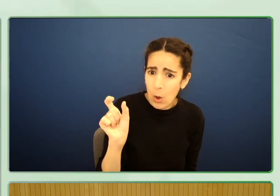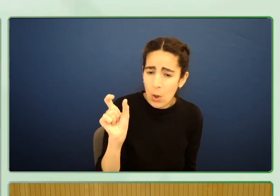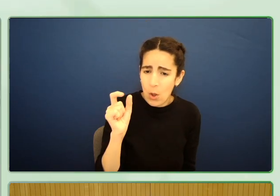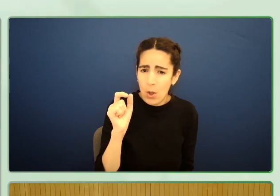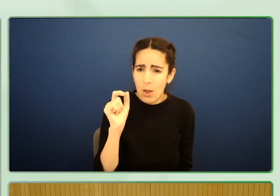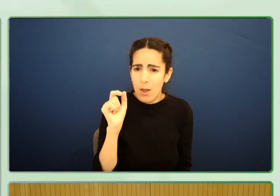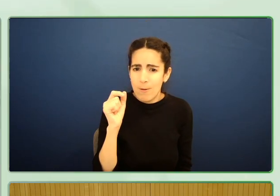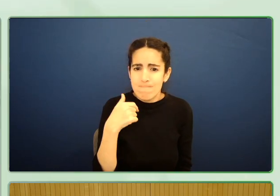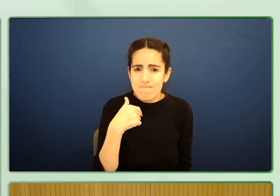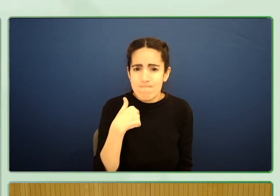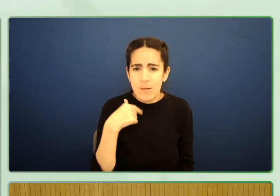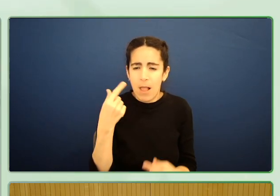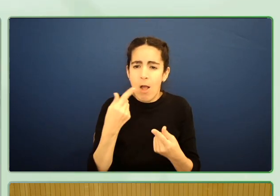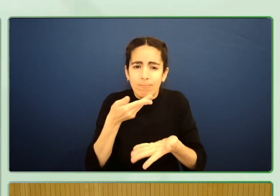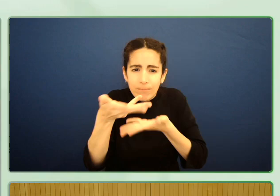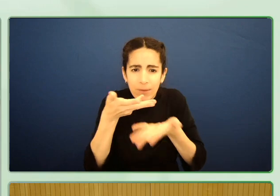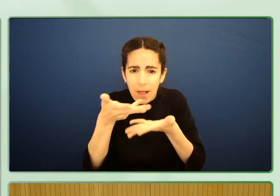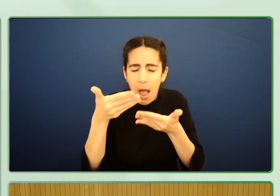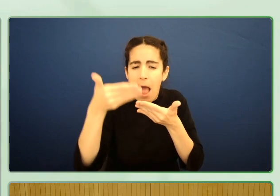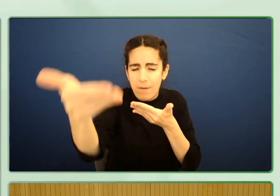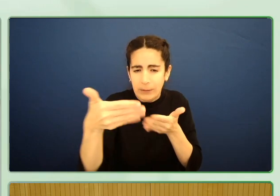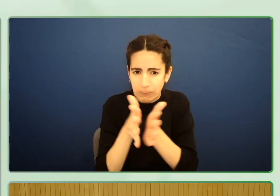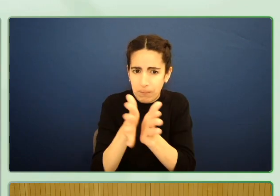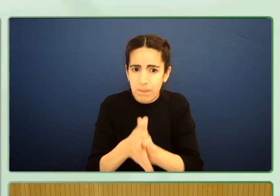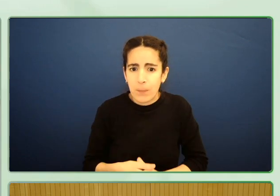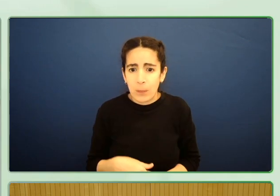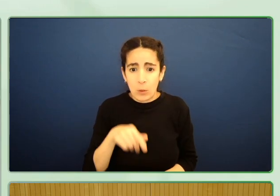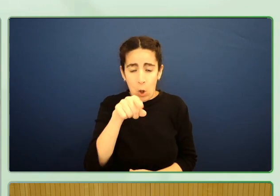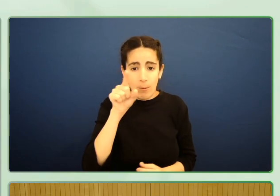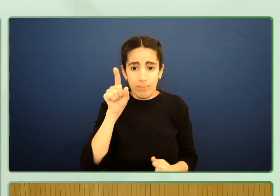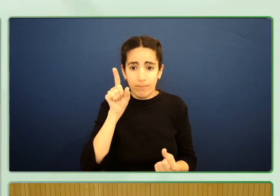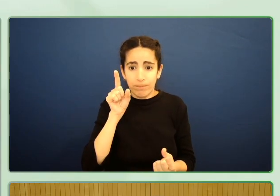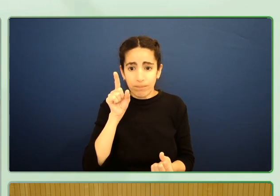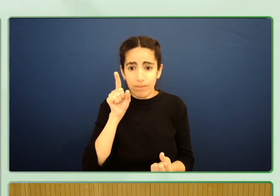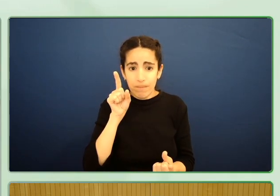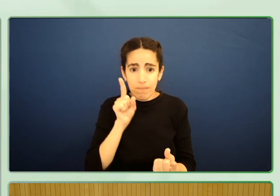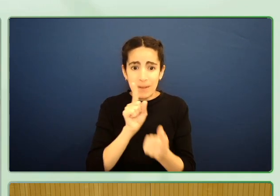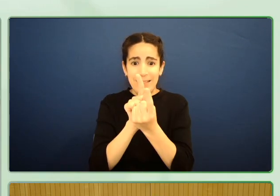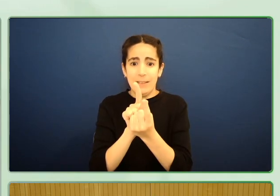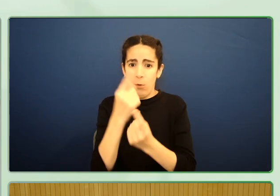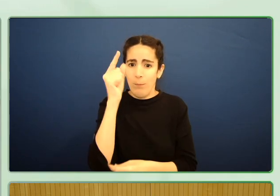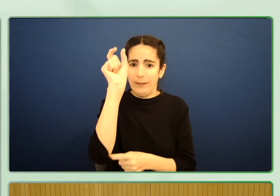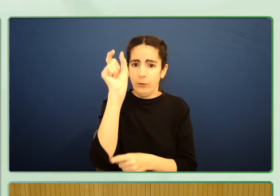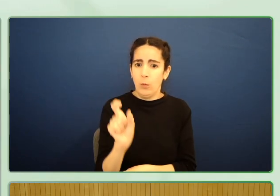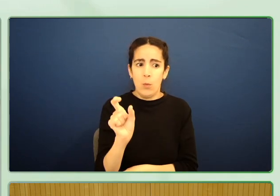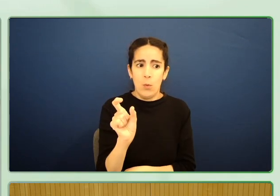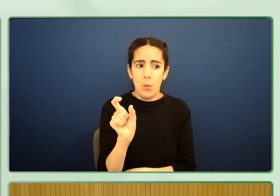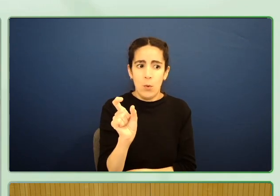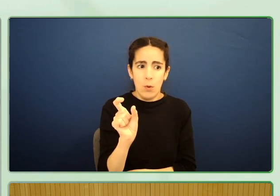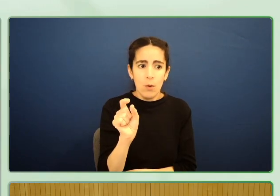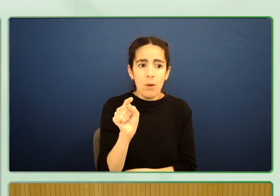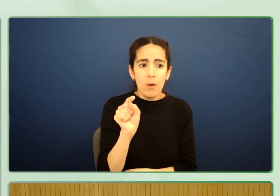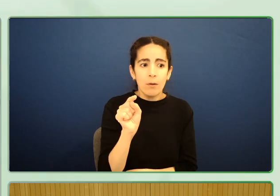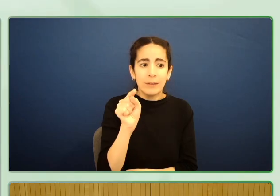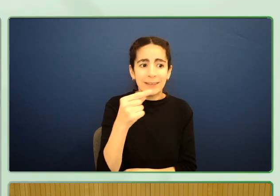one person with autism. So my early steps were fully drive for working with other people like me, like